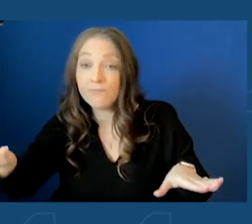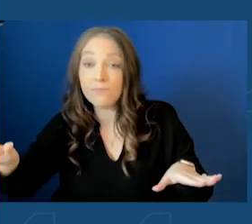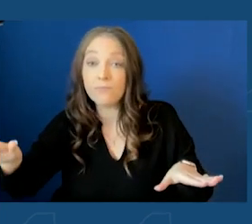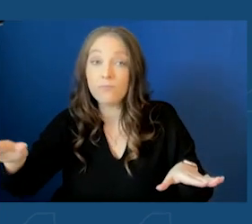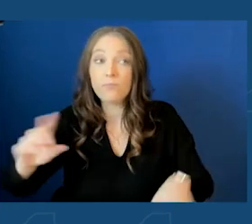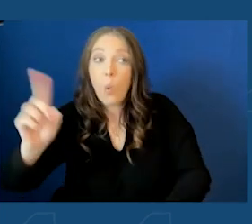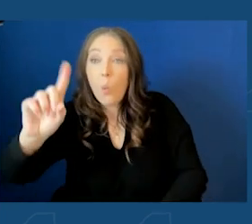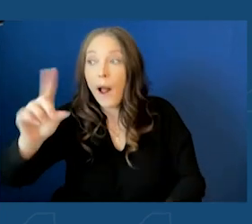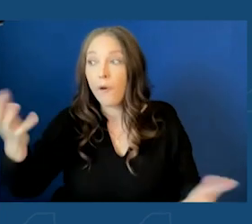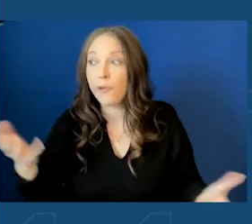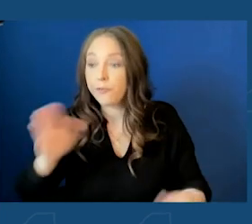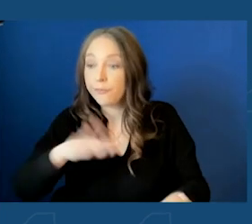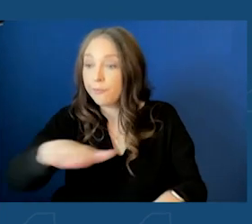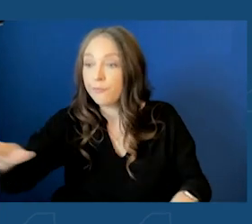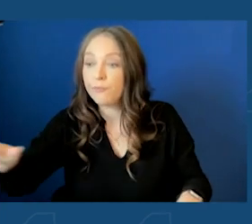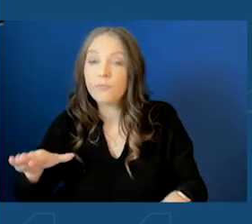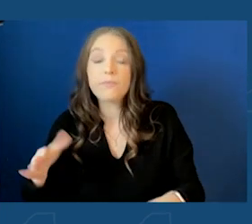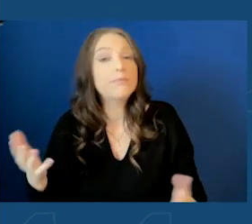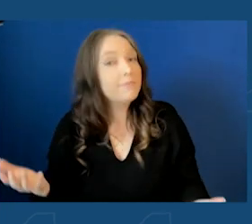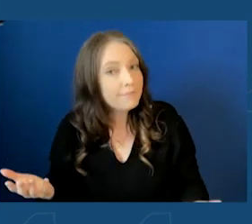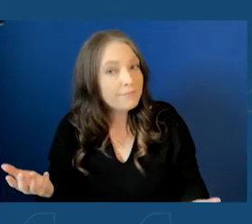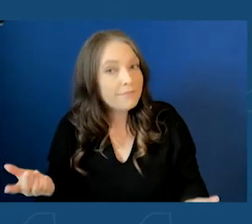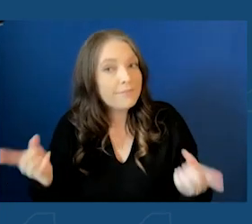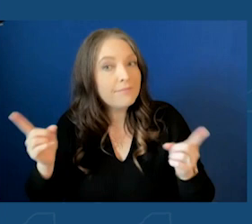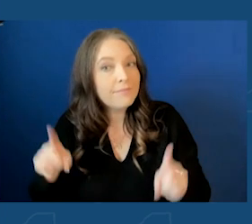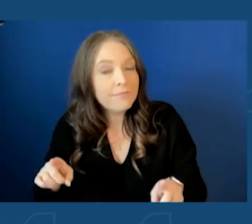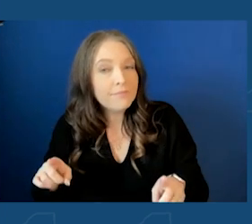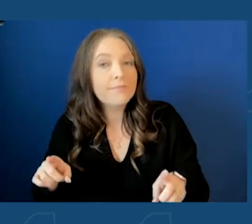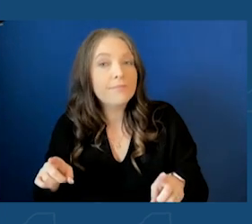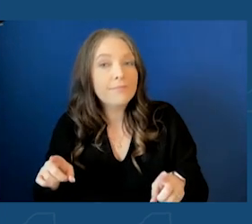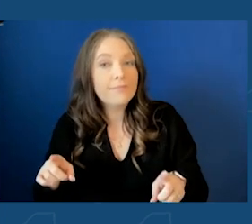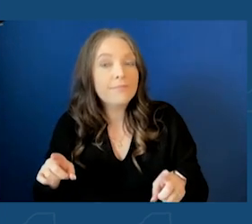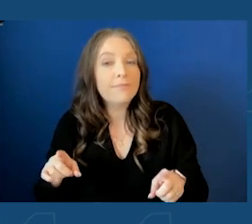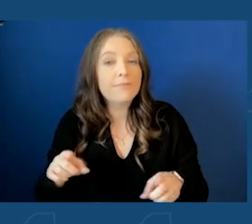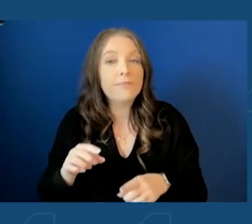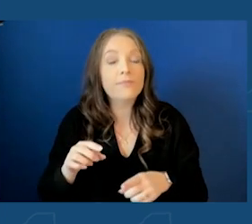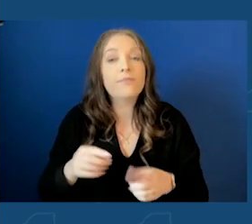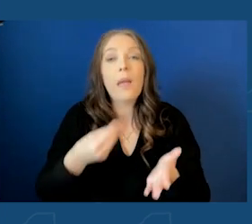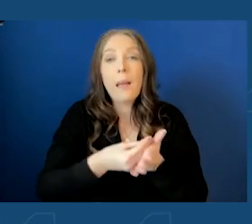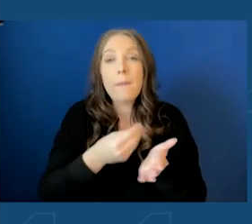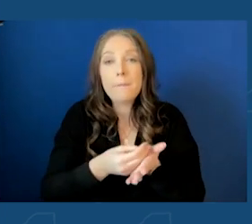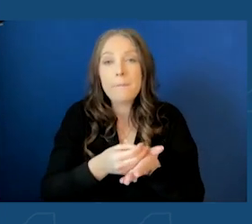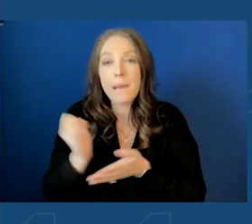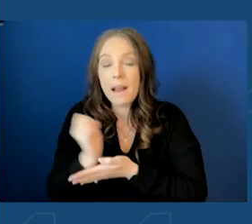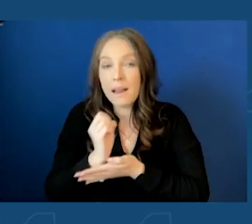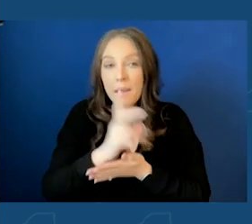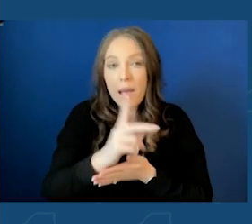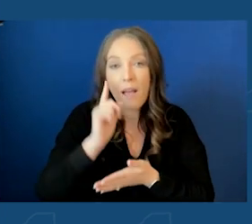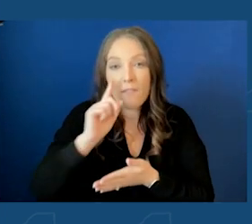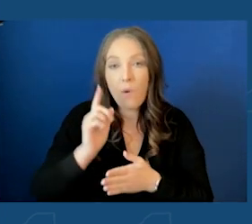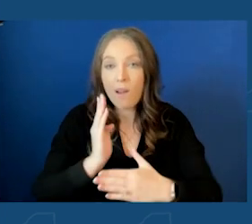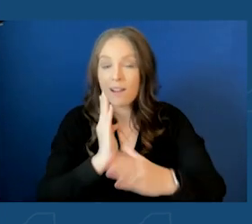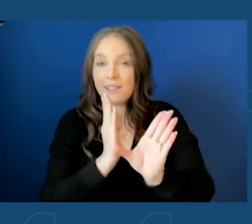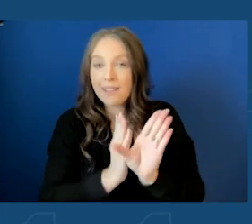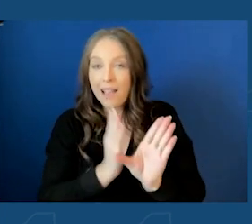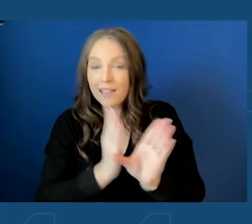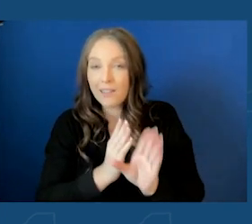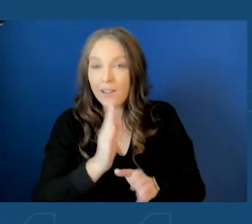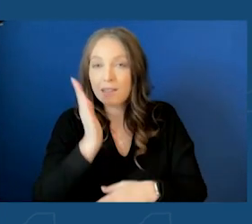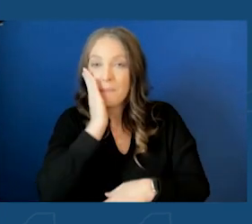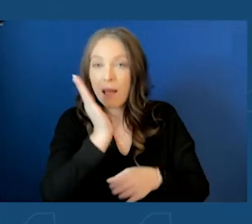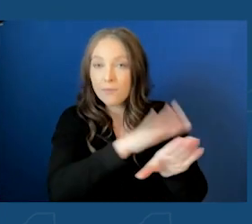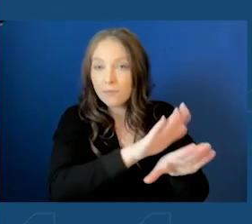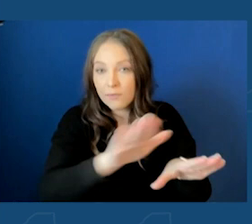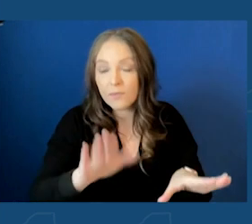beds? Well, it turns out there is a disparity between reimbursement for psychiatric beds because they're more expensive. You have to have a psychiatric nurse, a